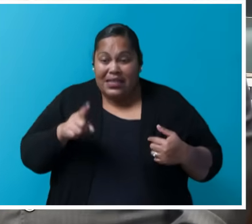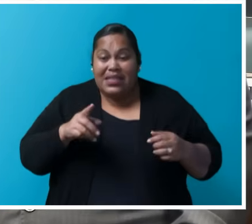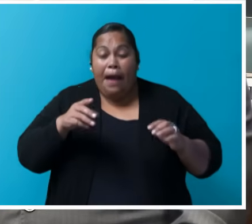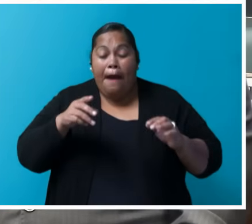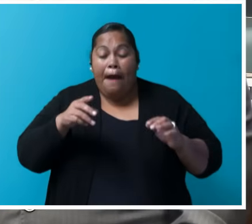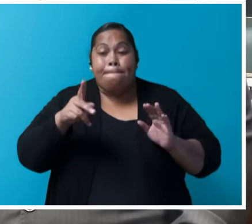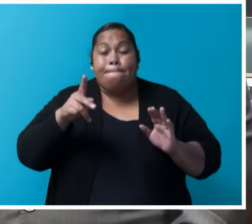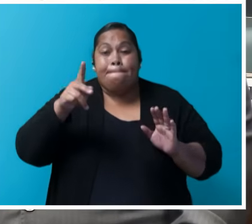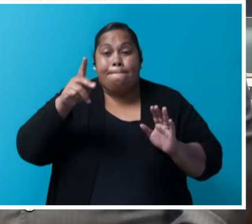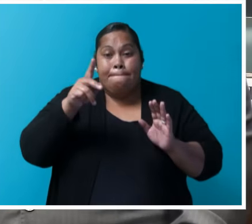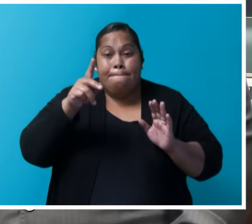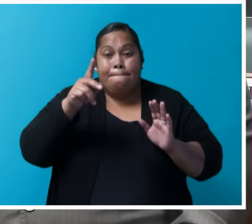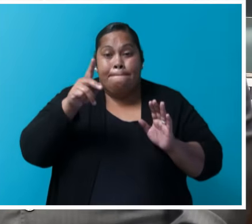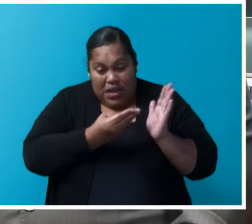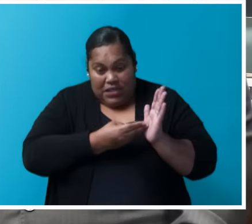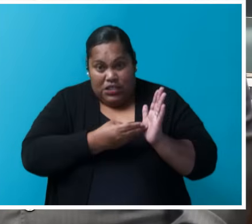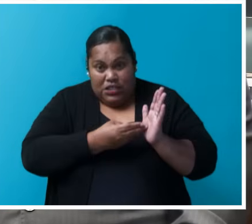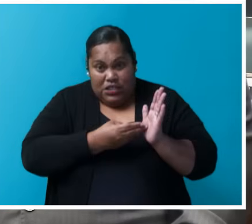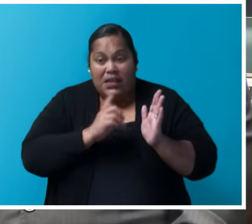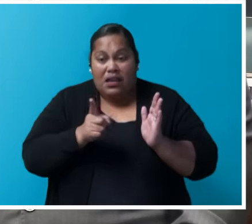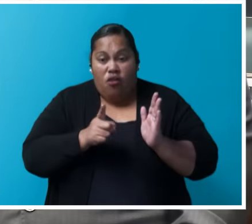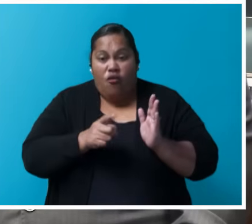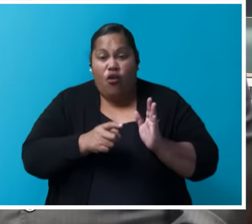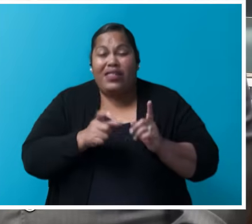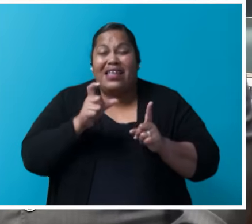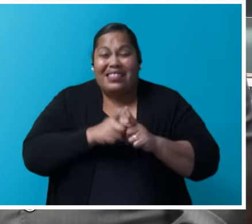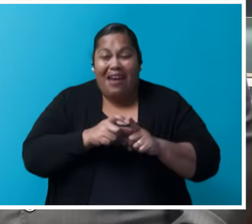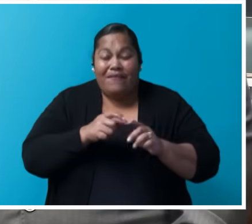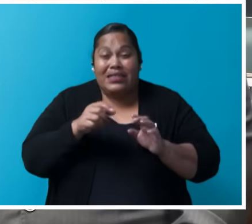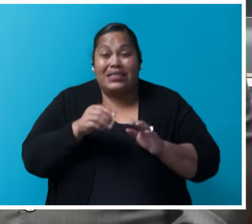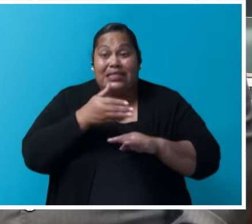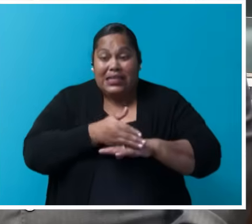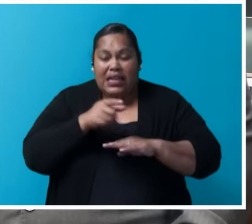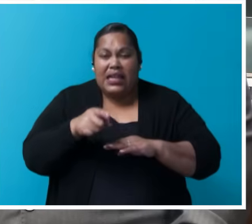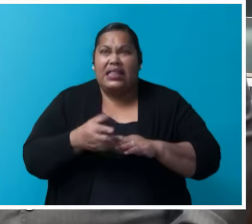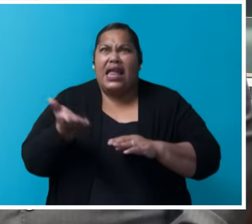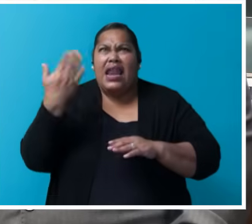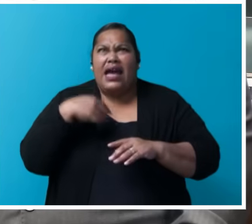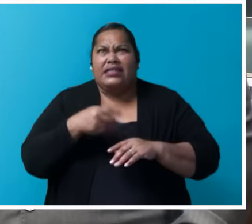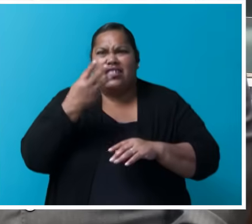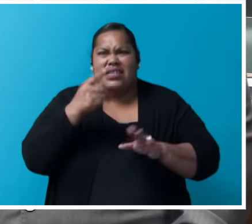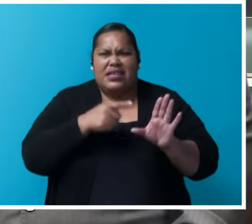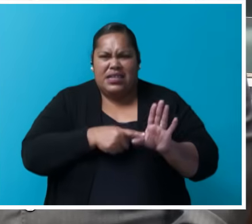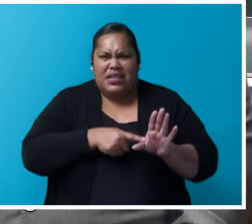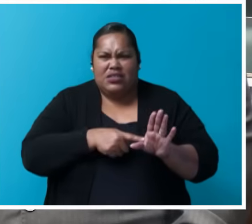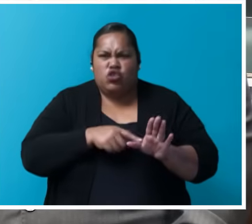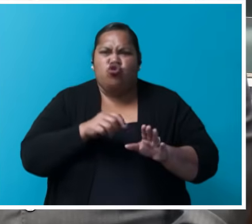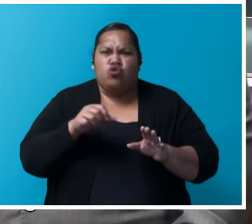of 6%, the average deficit in the last 3 years will still be